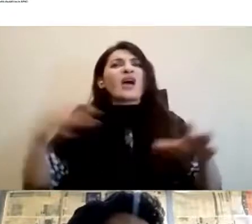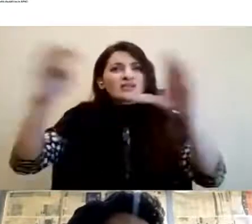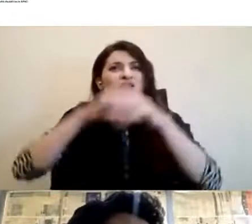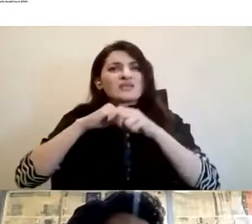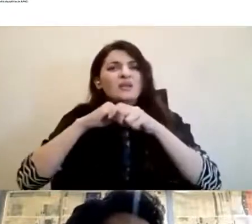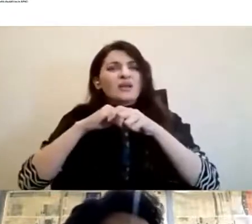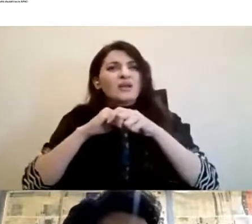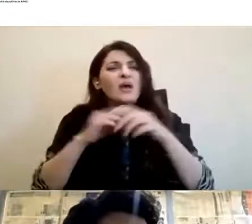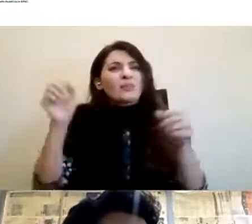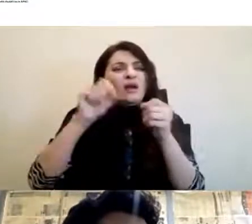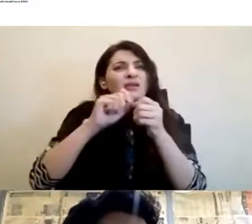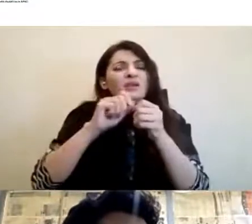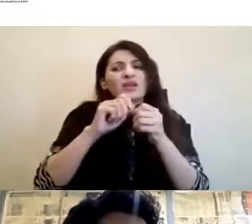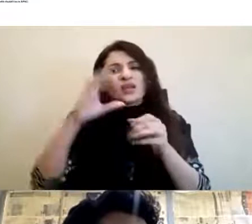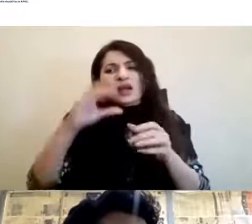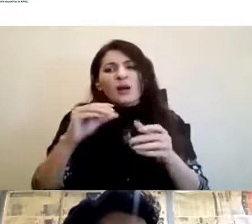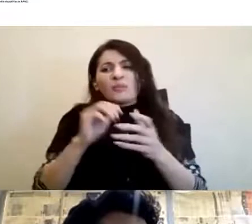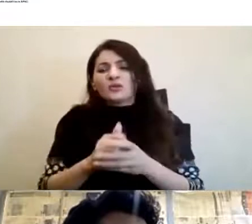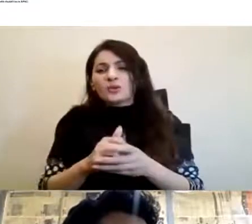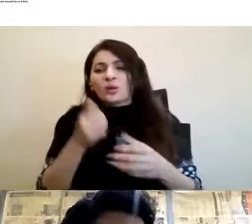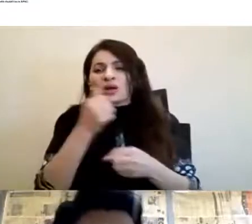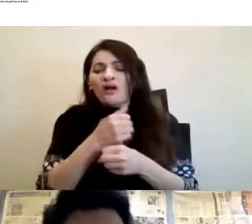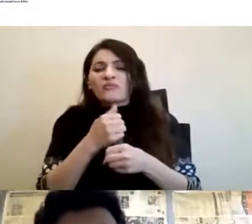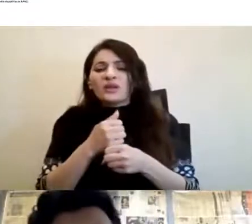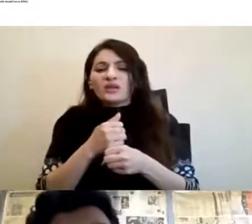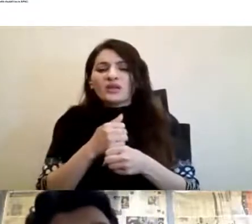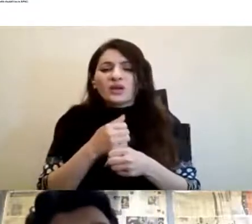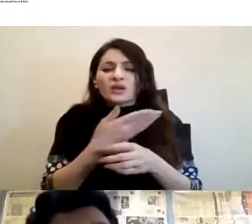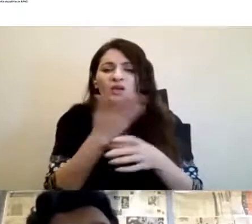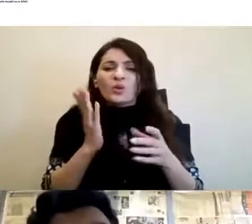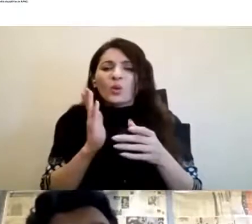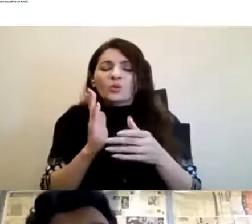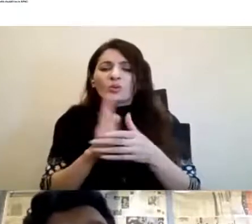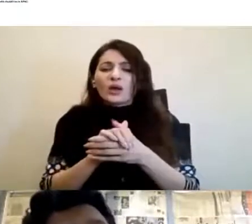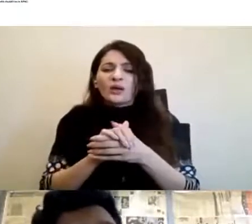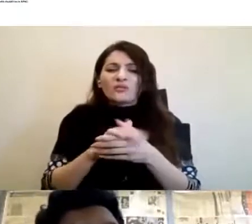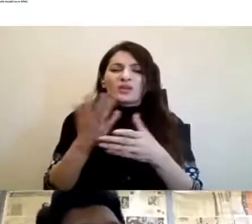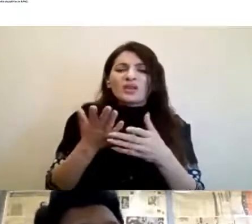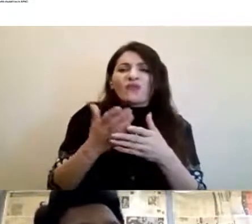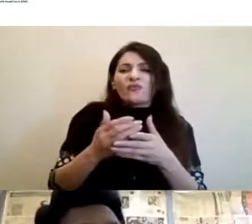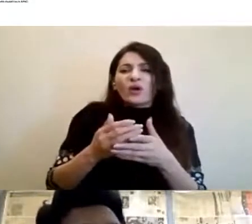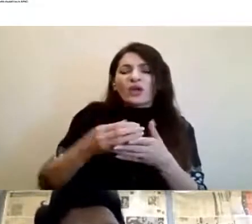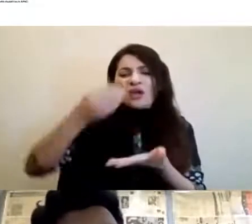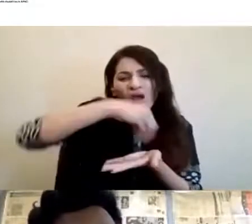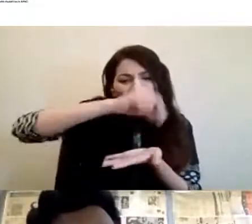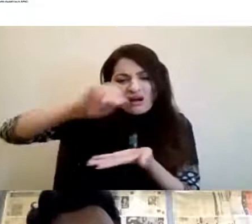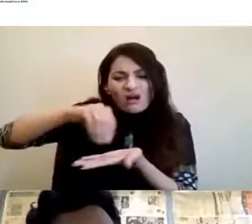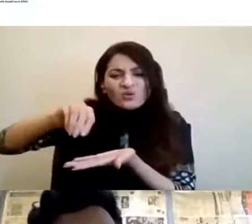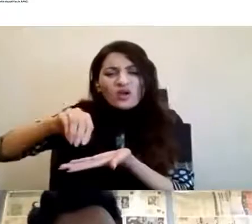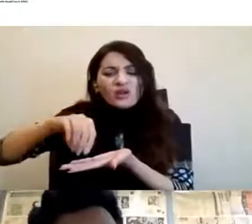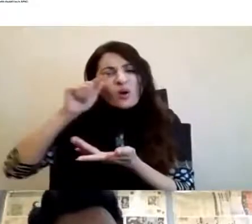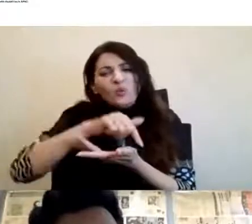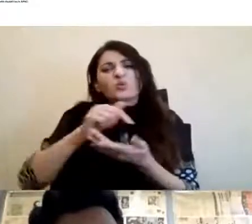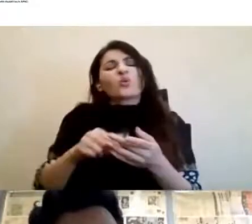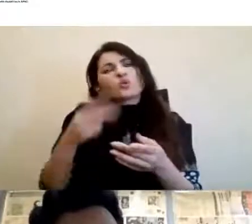And also the government people always see as in a charity model. You will be very surprised to see in our